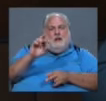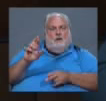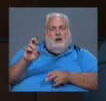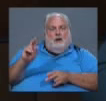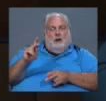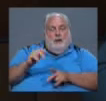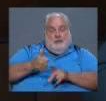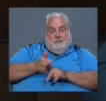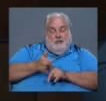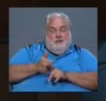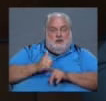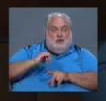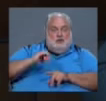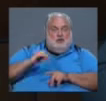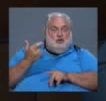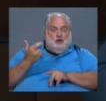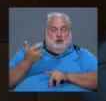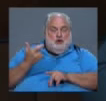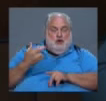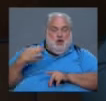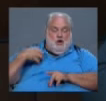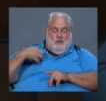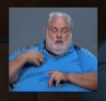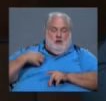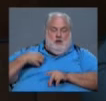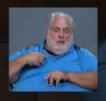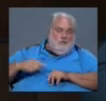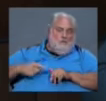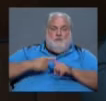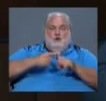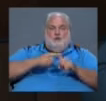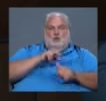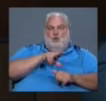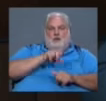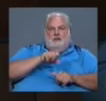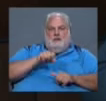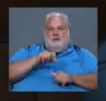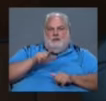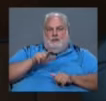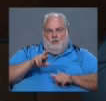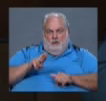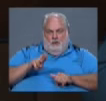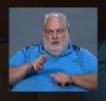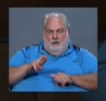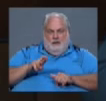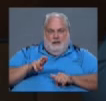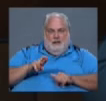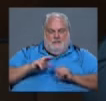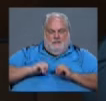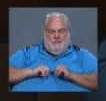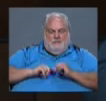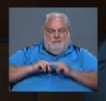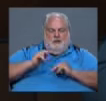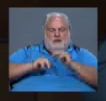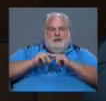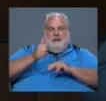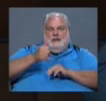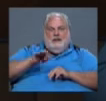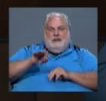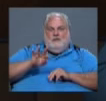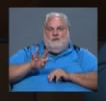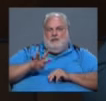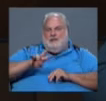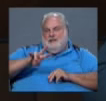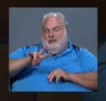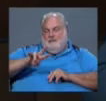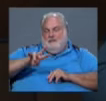as a junior officer on the original USS Little Rock, which was actually built in 1947